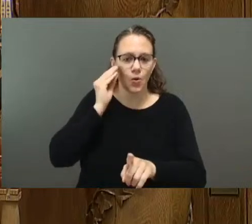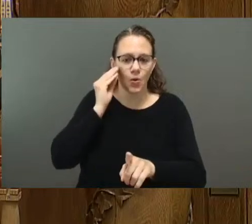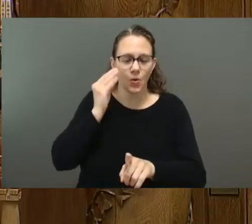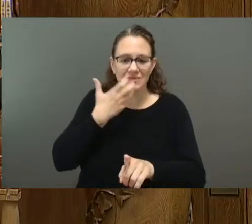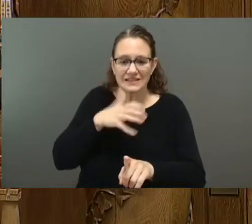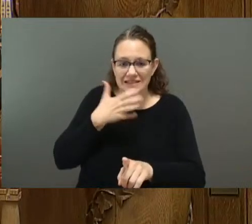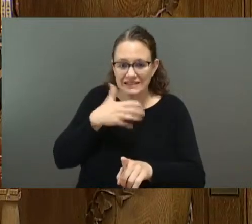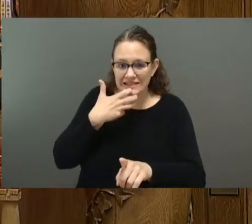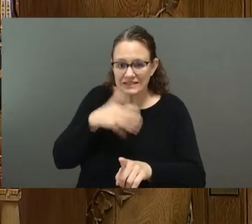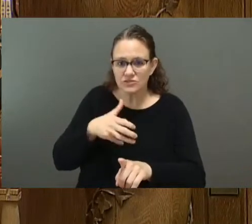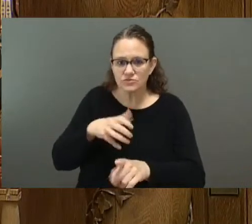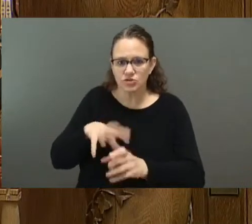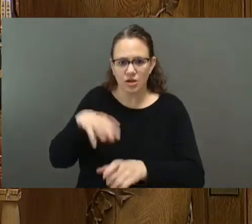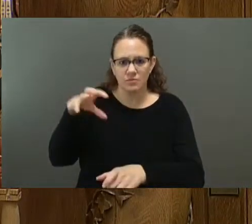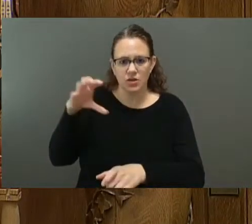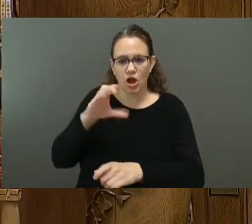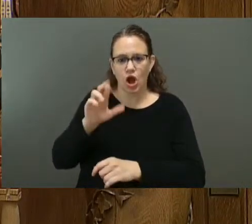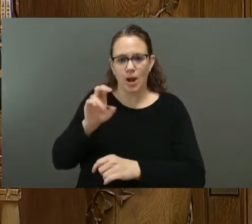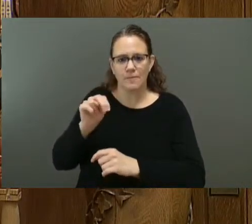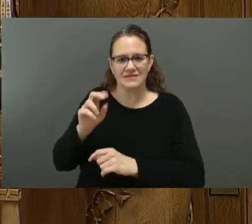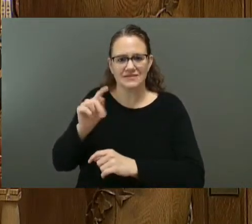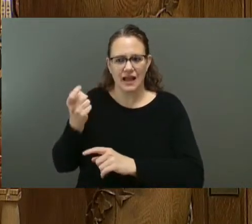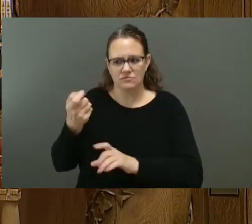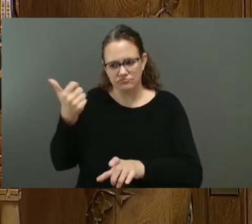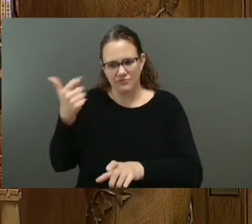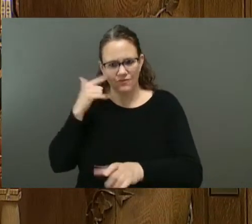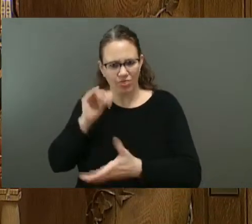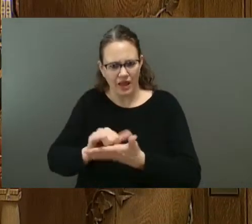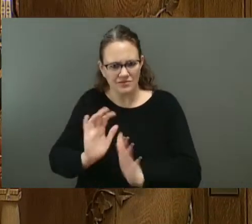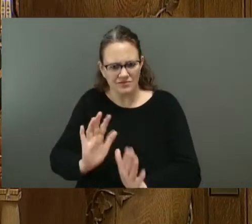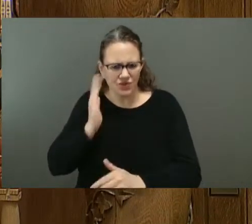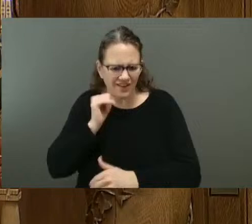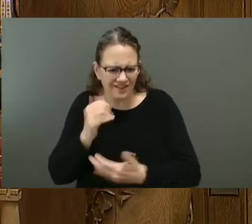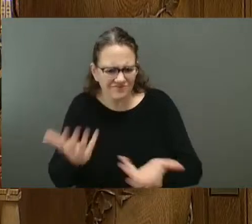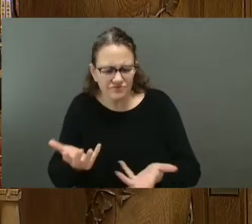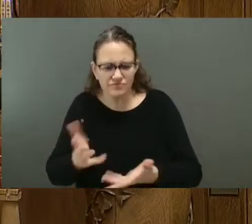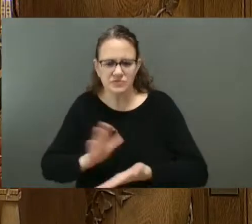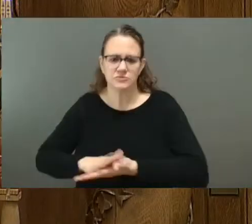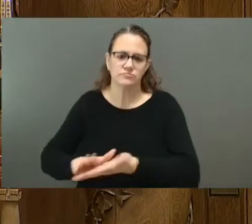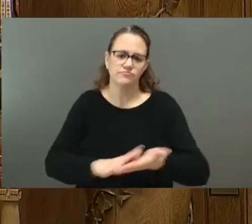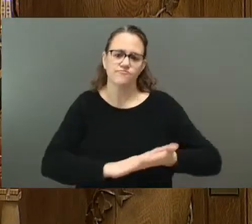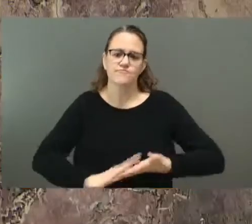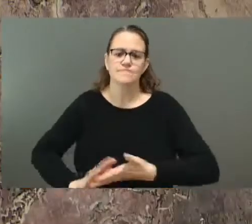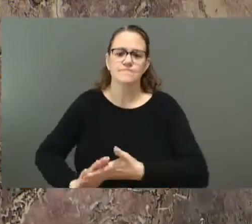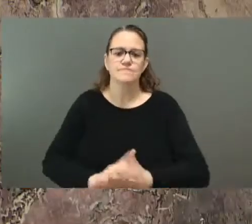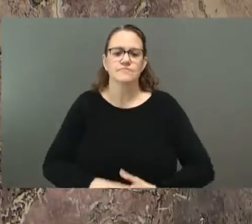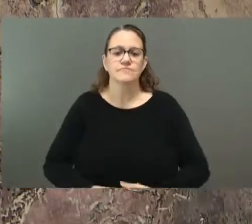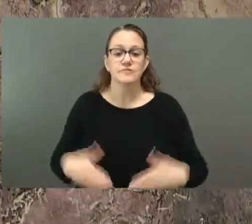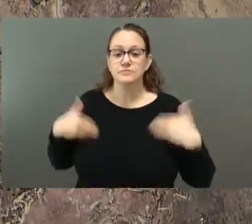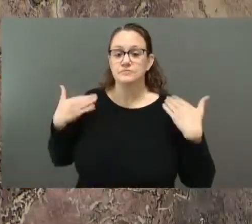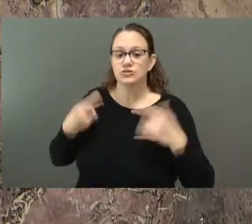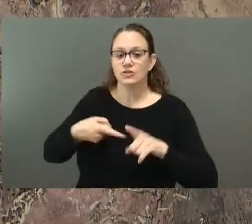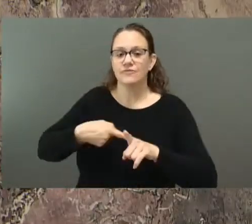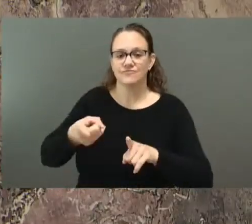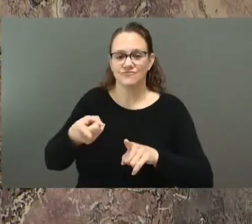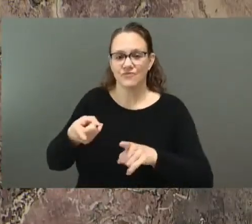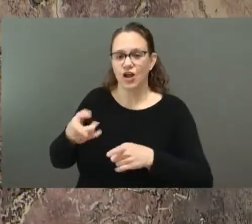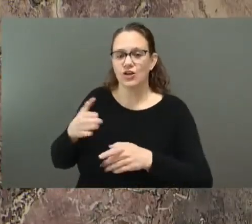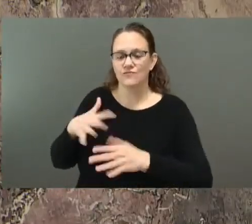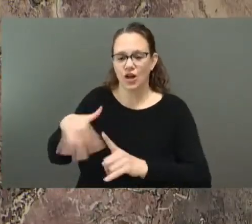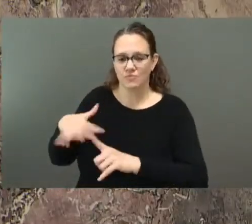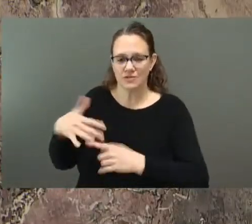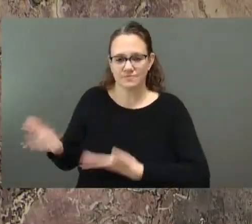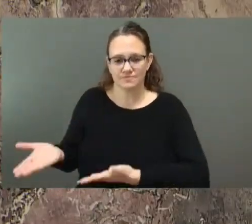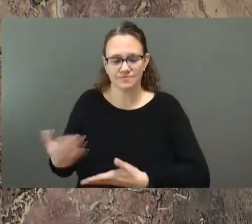Minister of Environment. Thank you very much, Mr. Speaker. And